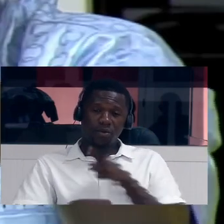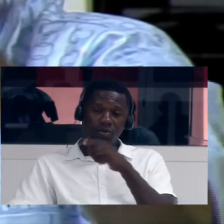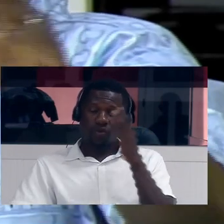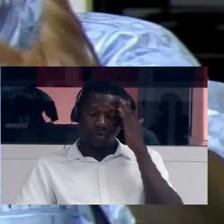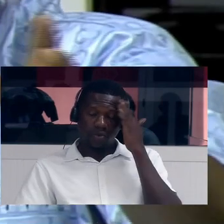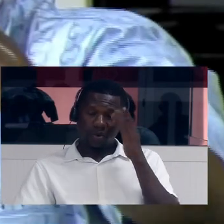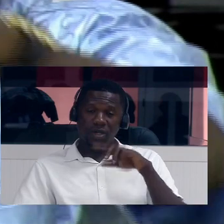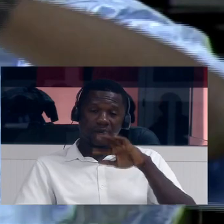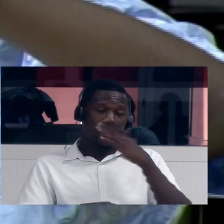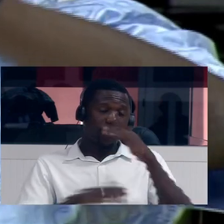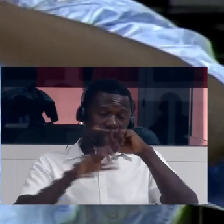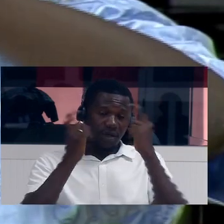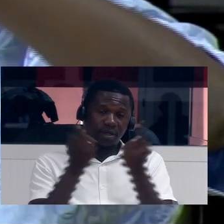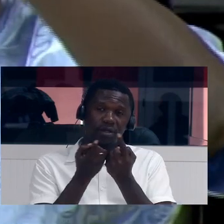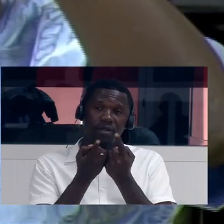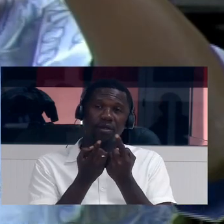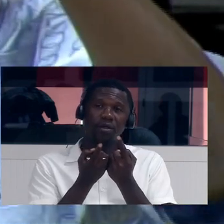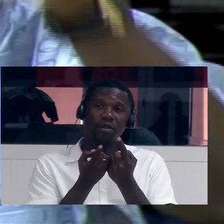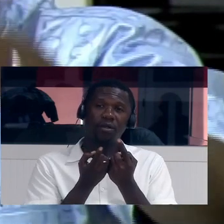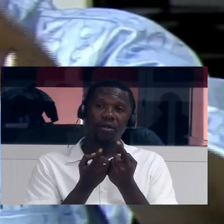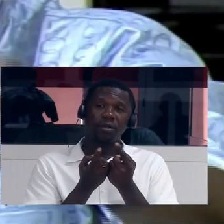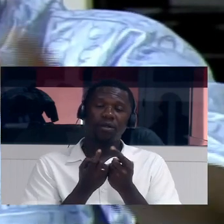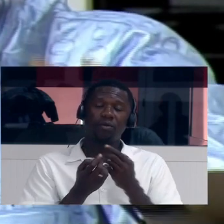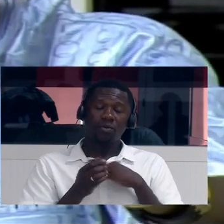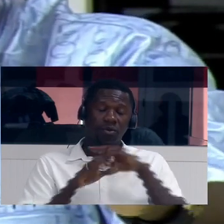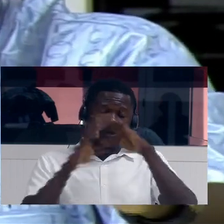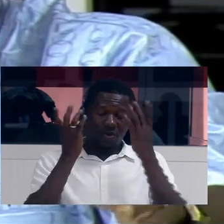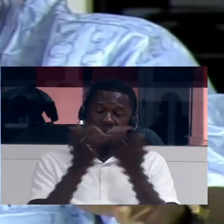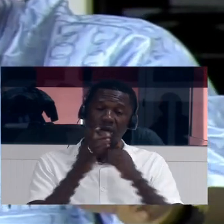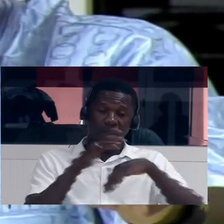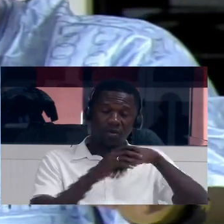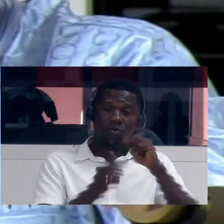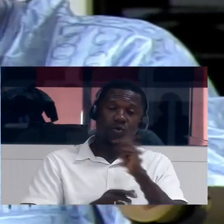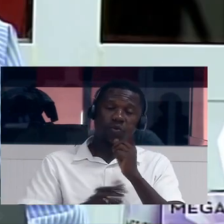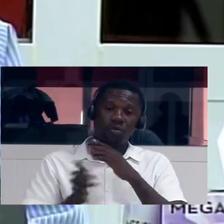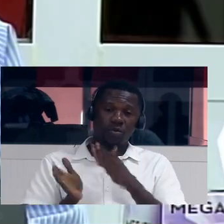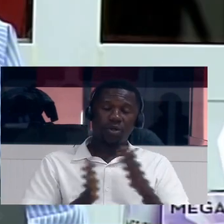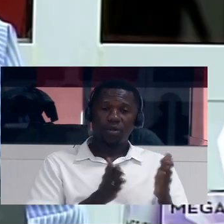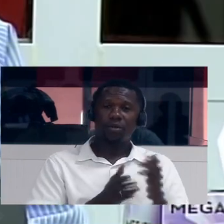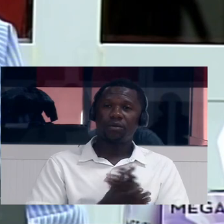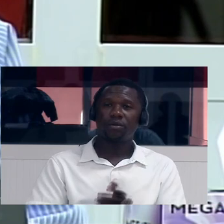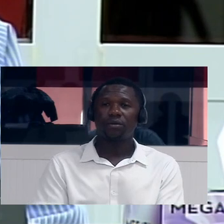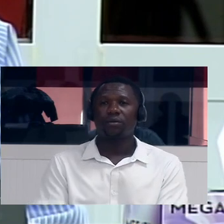that everything was going out of what was planned?